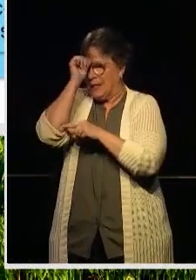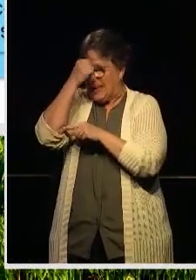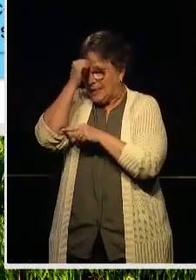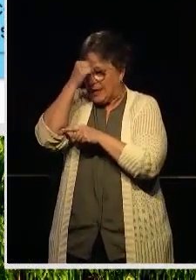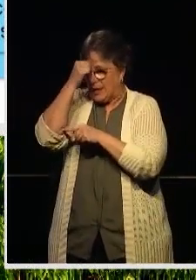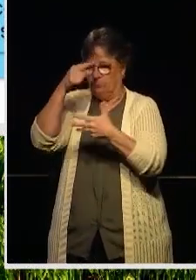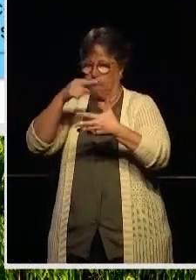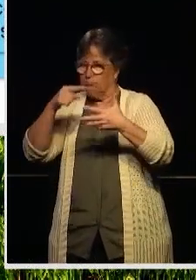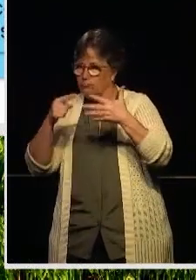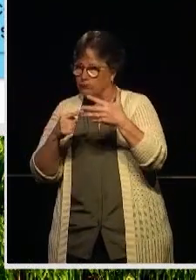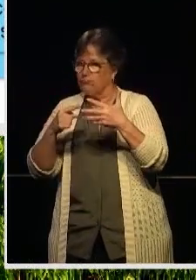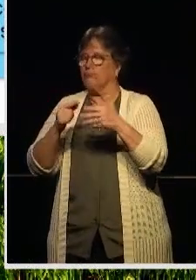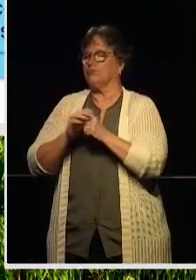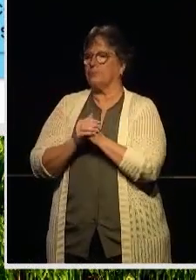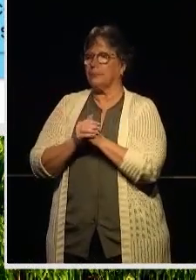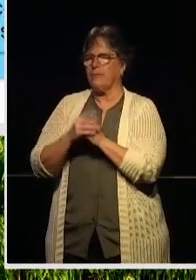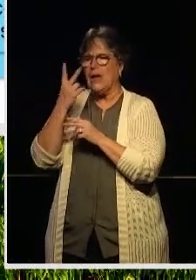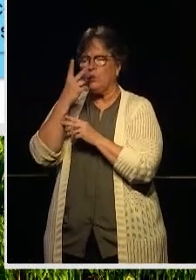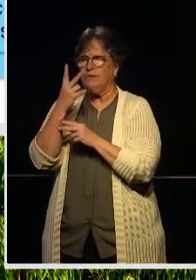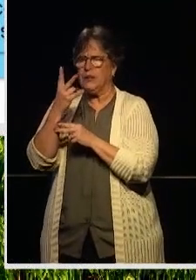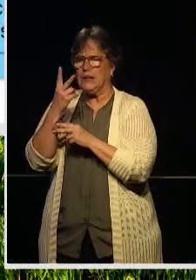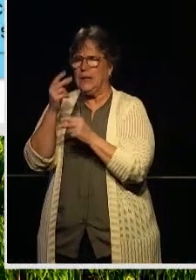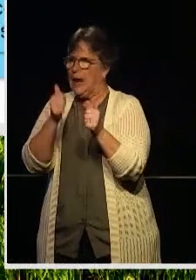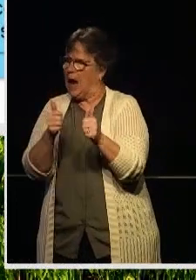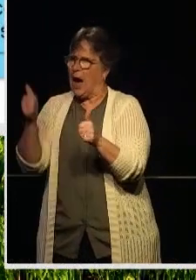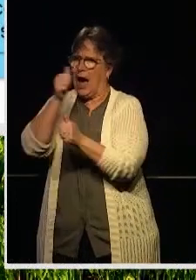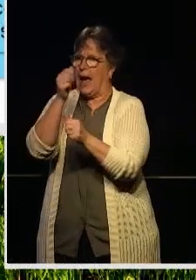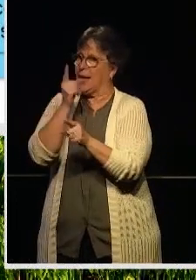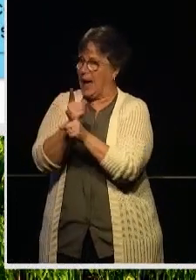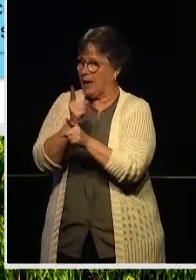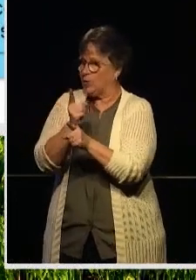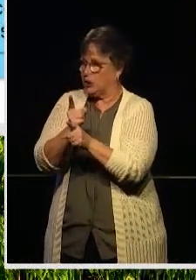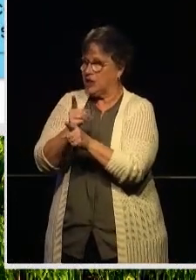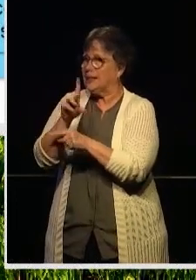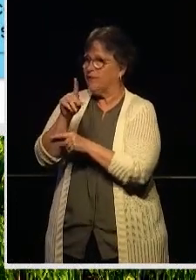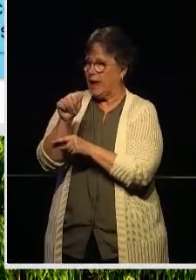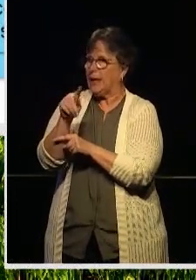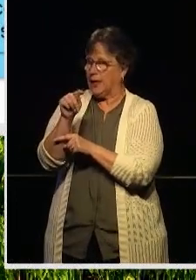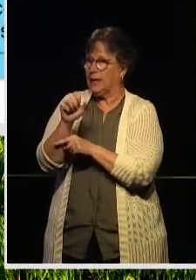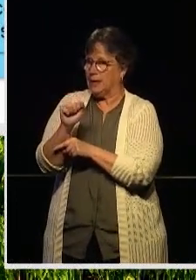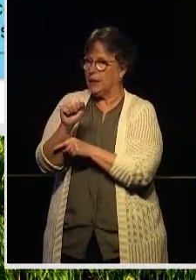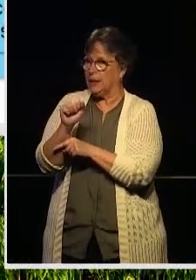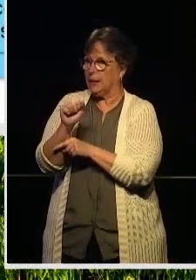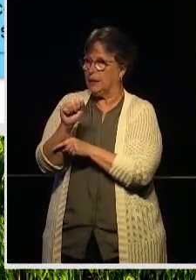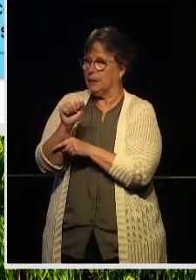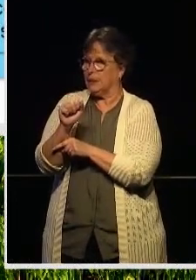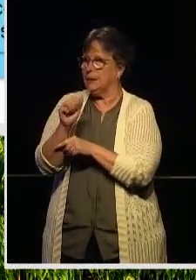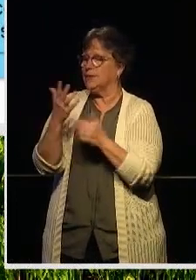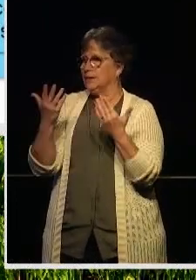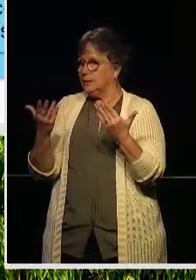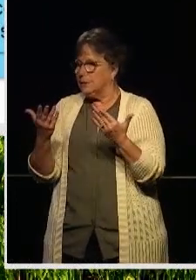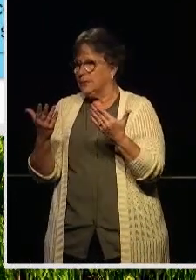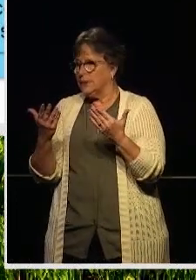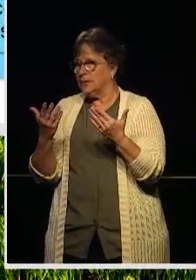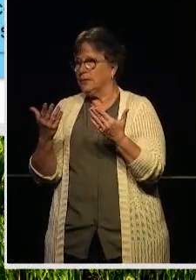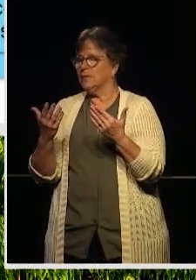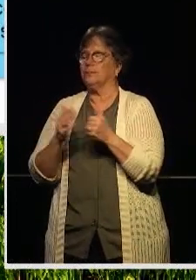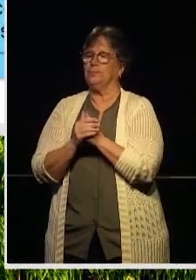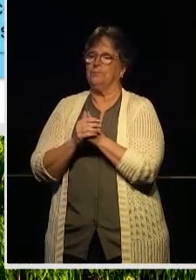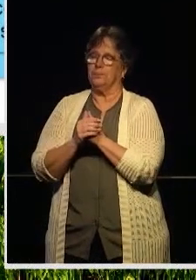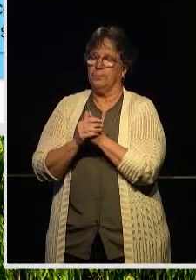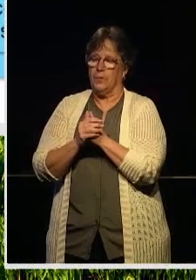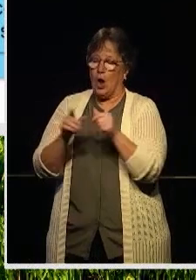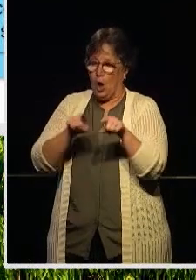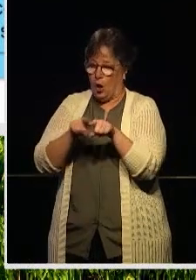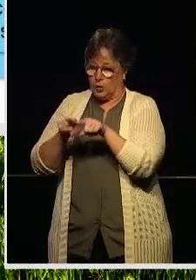KMF, and we've seen a very high accuracy of 0.88 R-square against the Delaval cell counter, which is the gold standard.